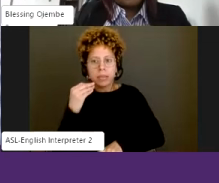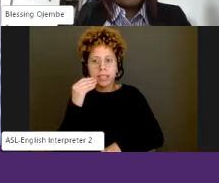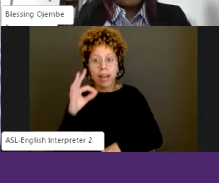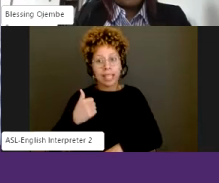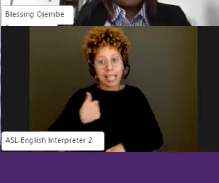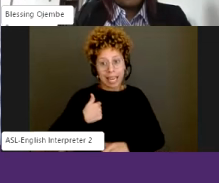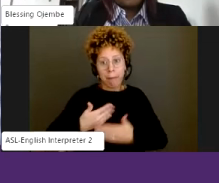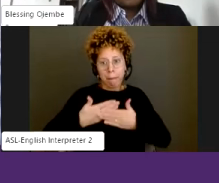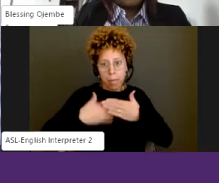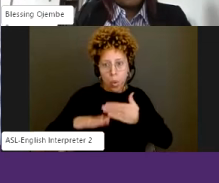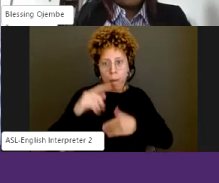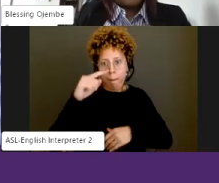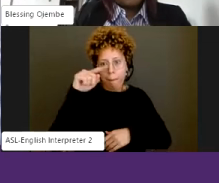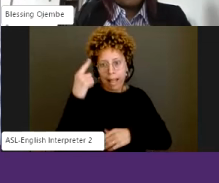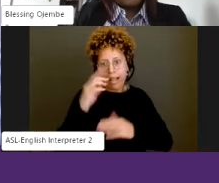Black immigrant